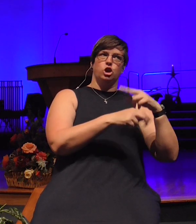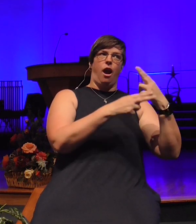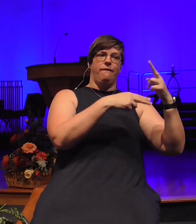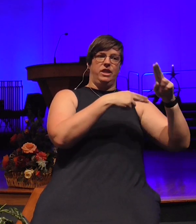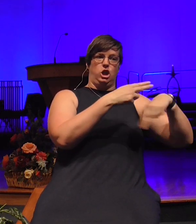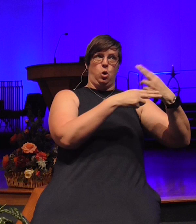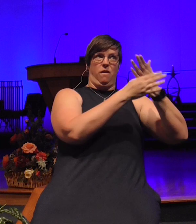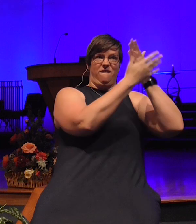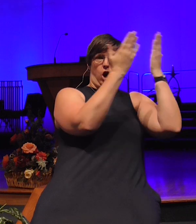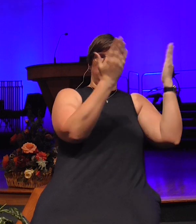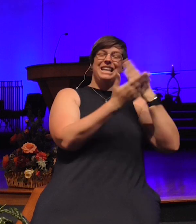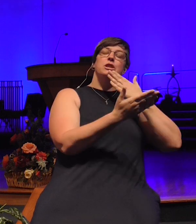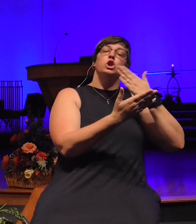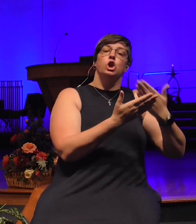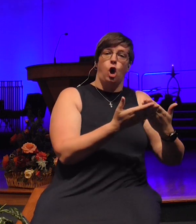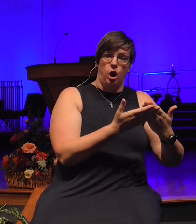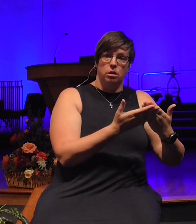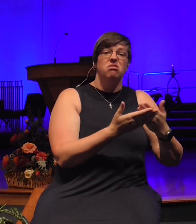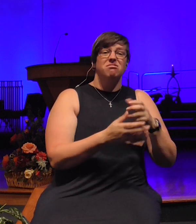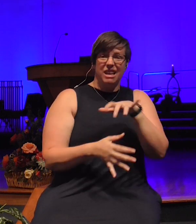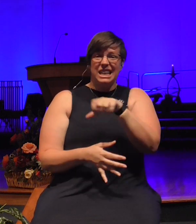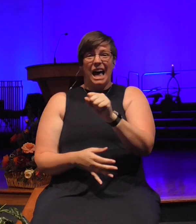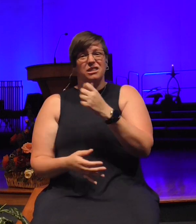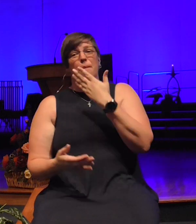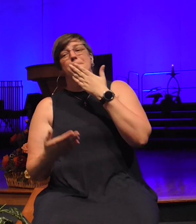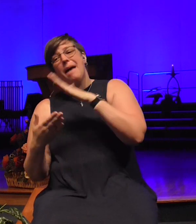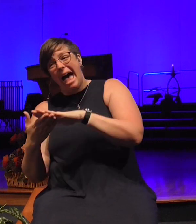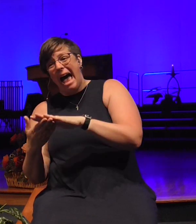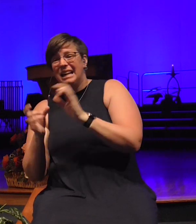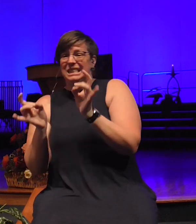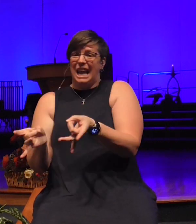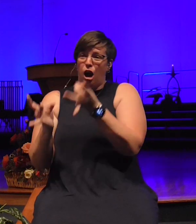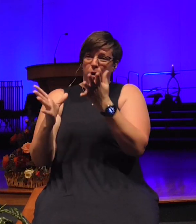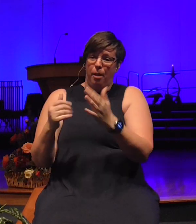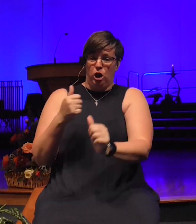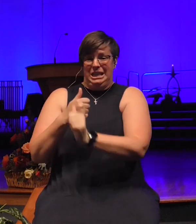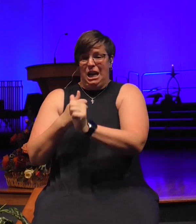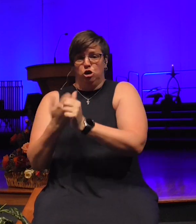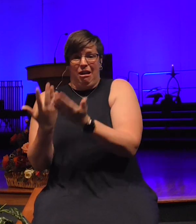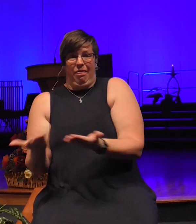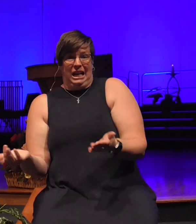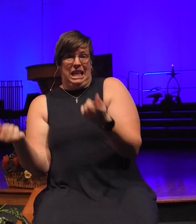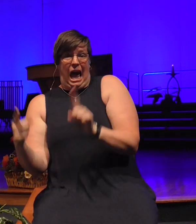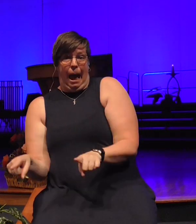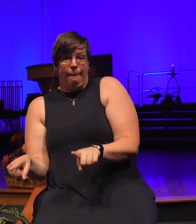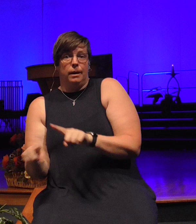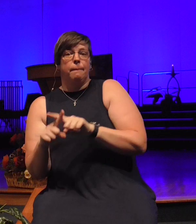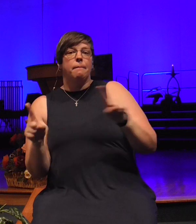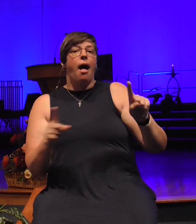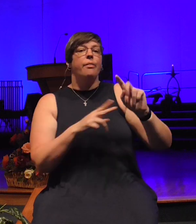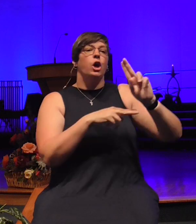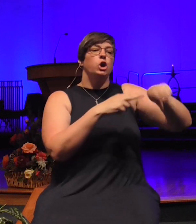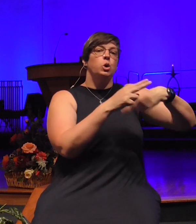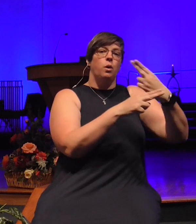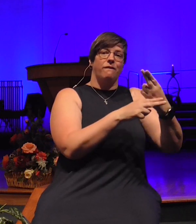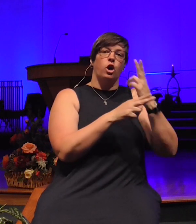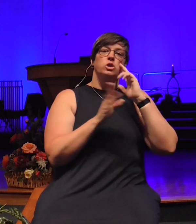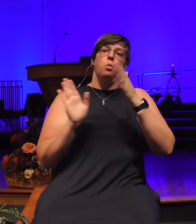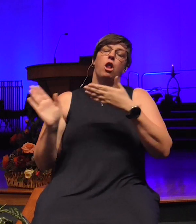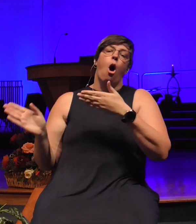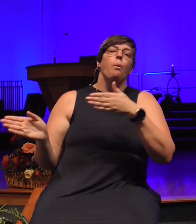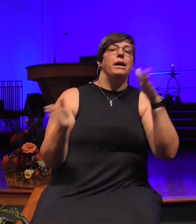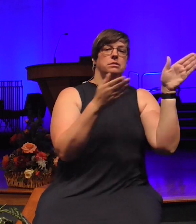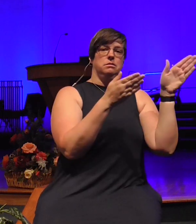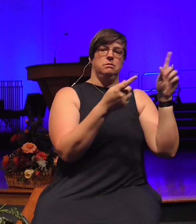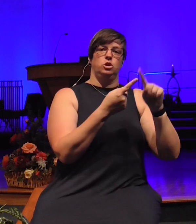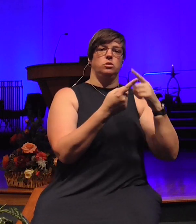good, that there are bad and terrible and dangerous things that happen, but the universe arcs towards